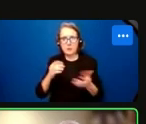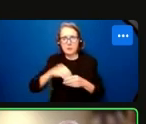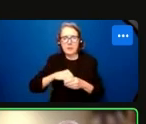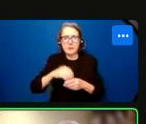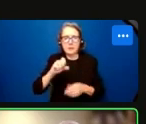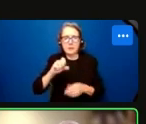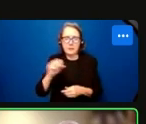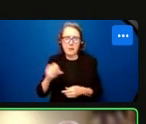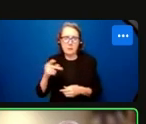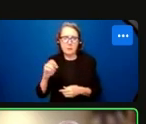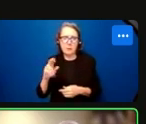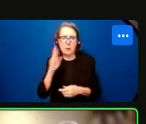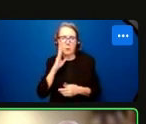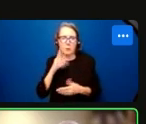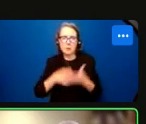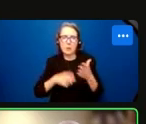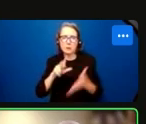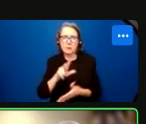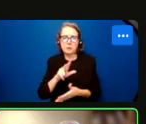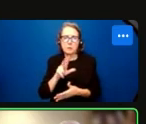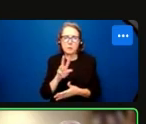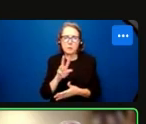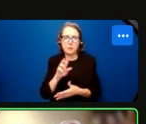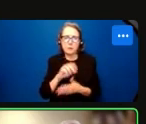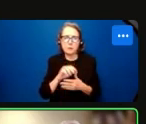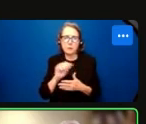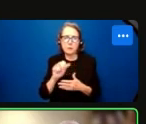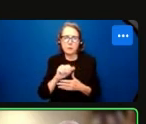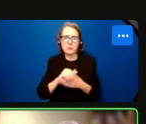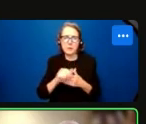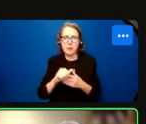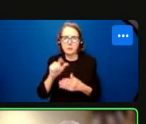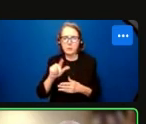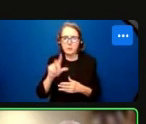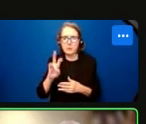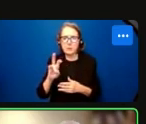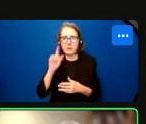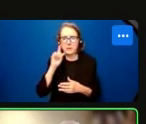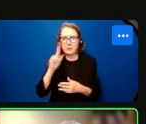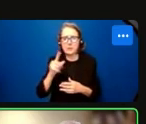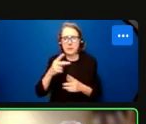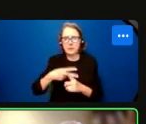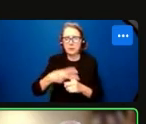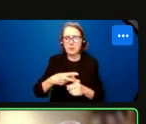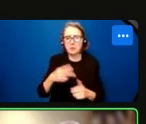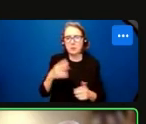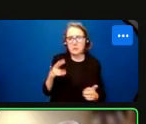Polk would cost $34.70 every 2 months, or $17.35 a month.